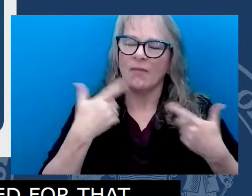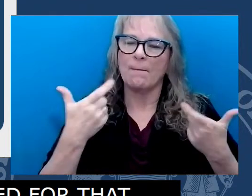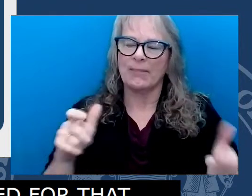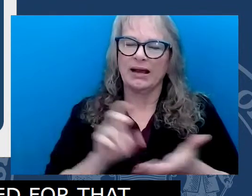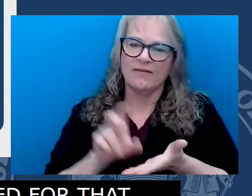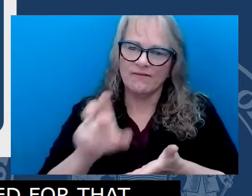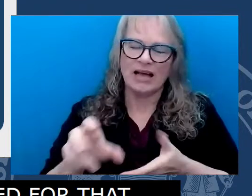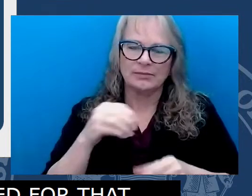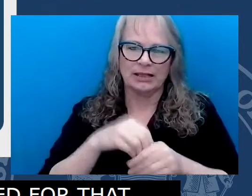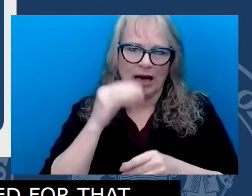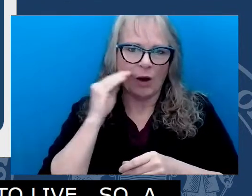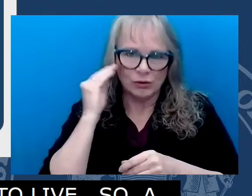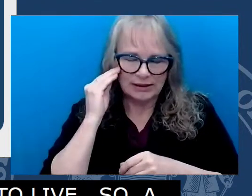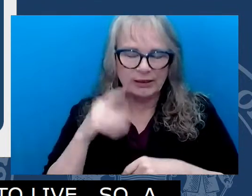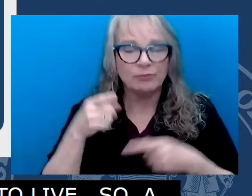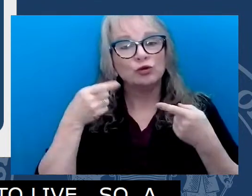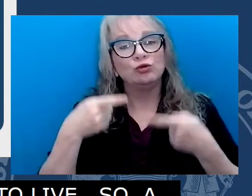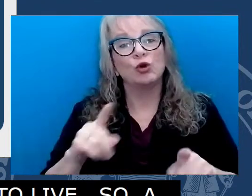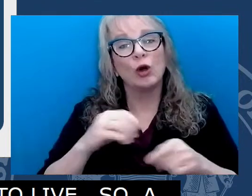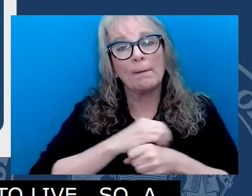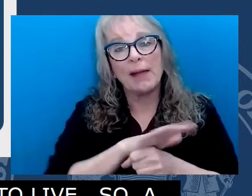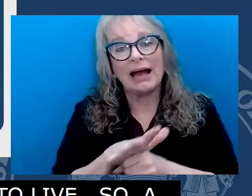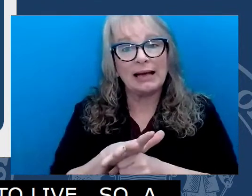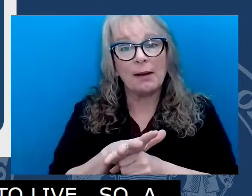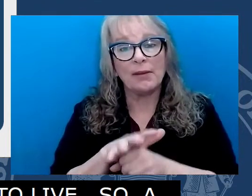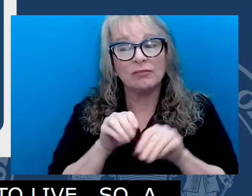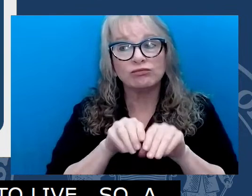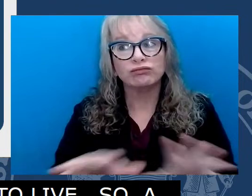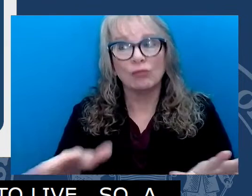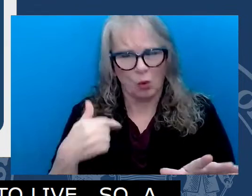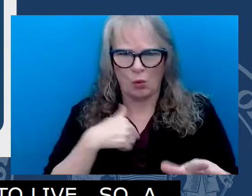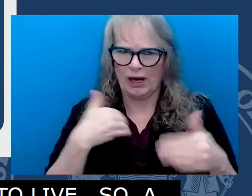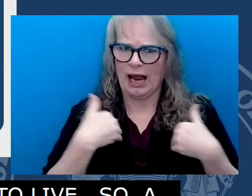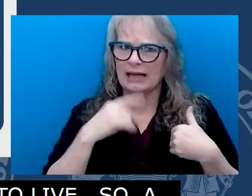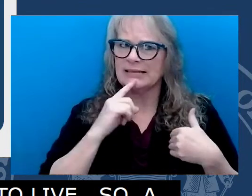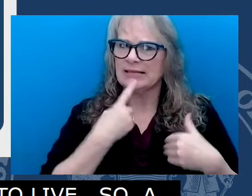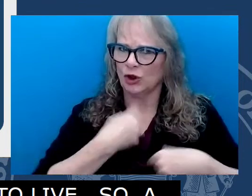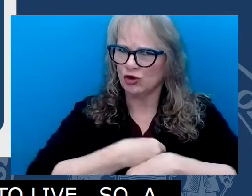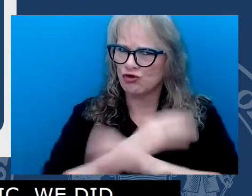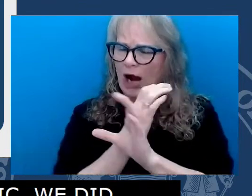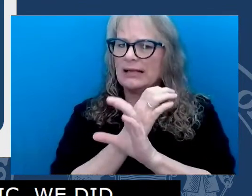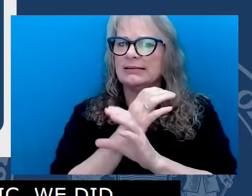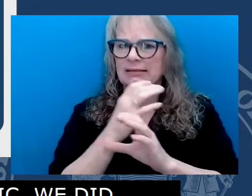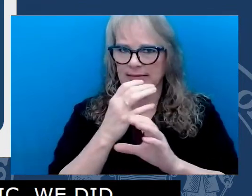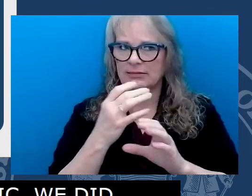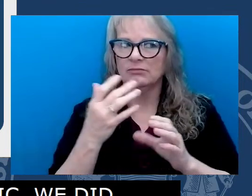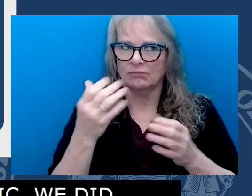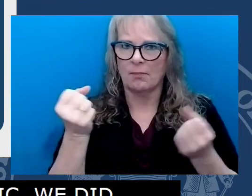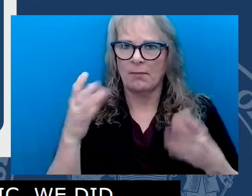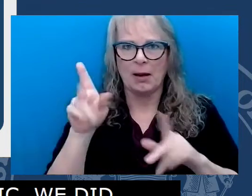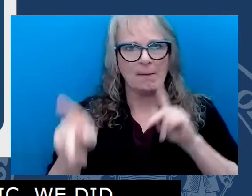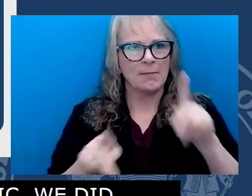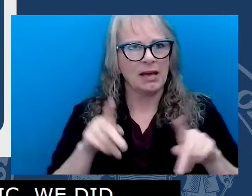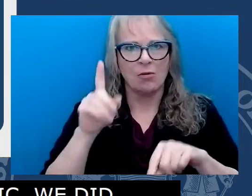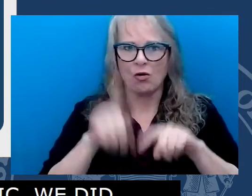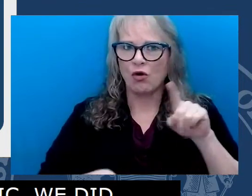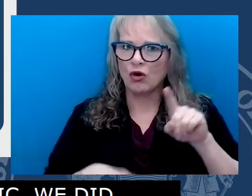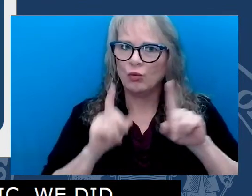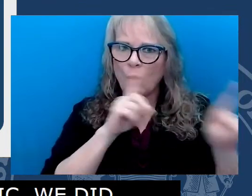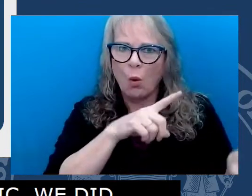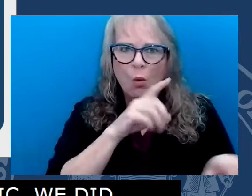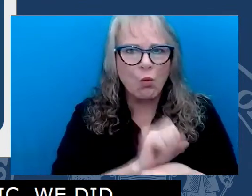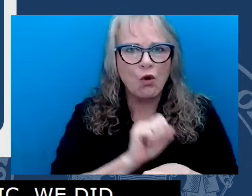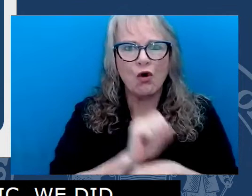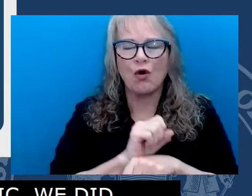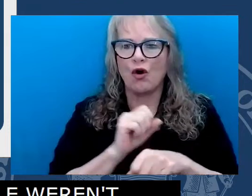pandemic, we did experience a real crisis there, as a lot of people weren't able to keep going to work, and so we